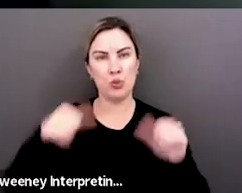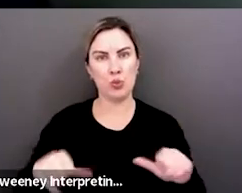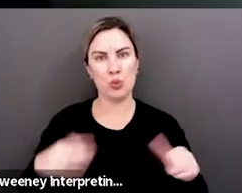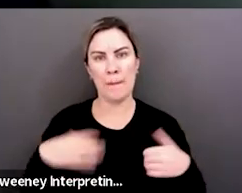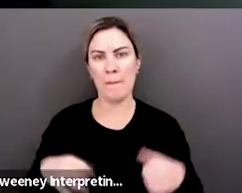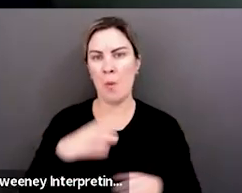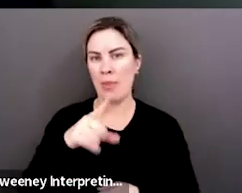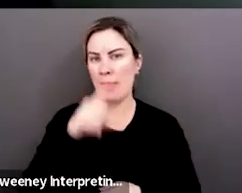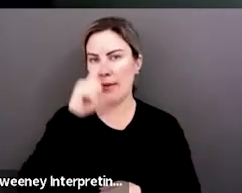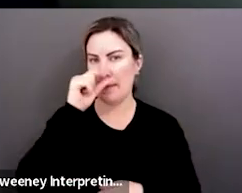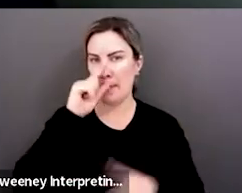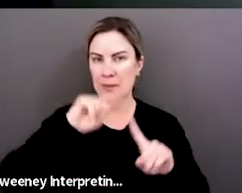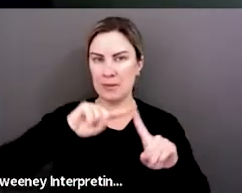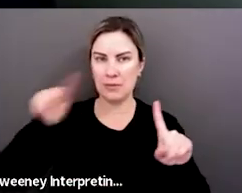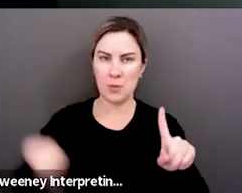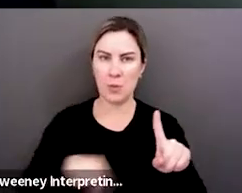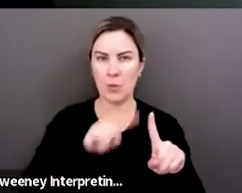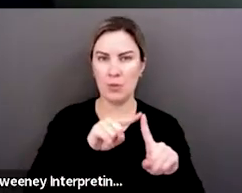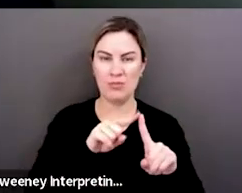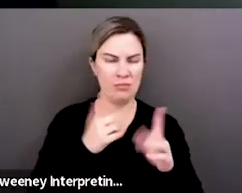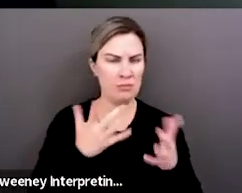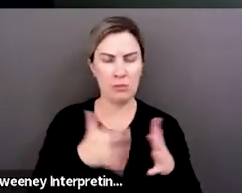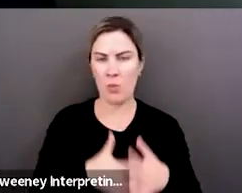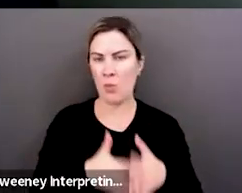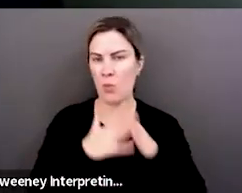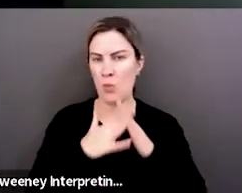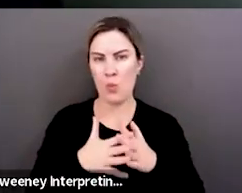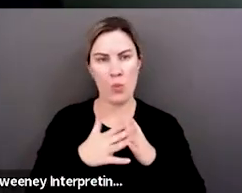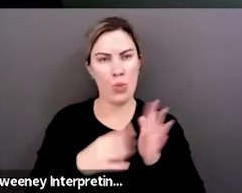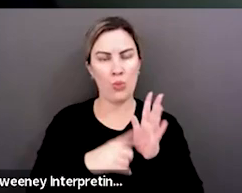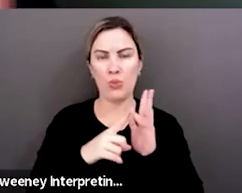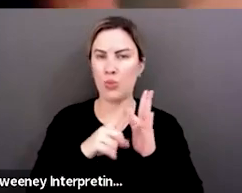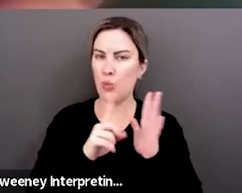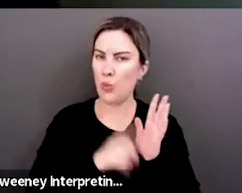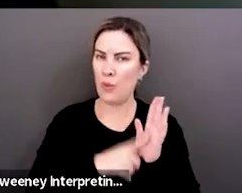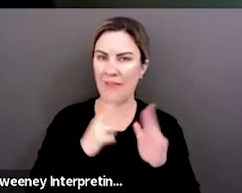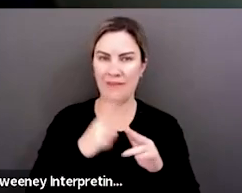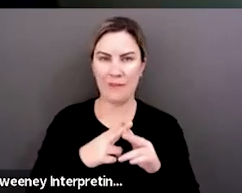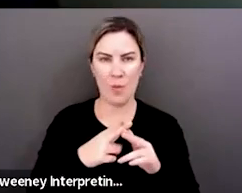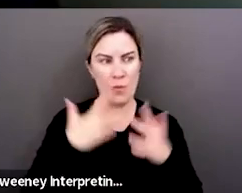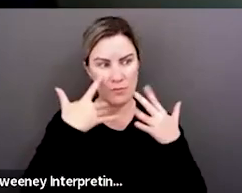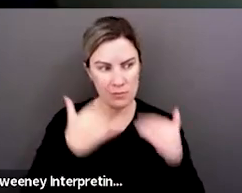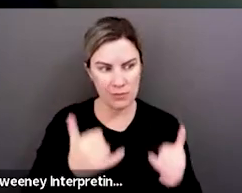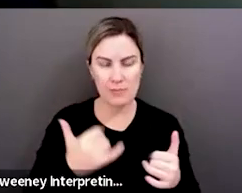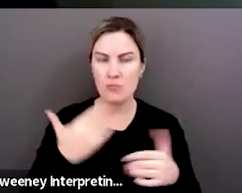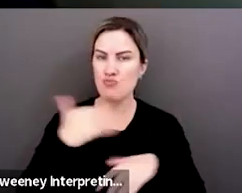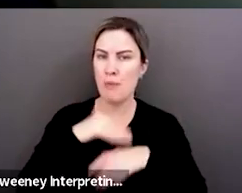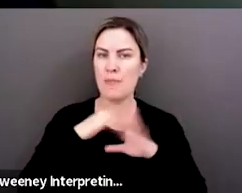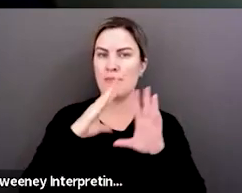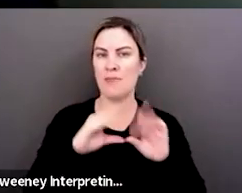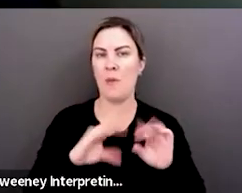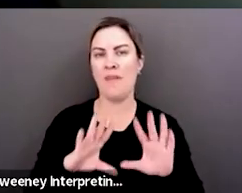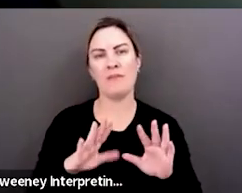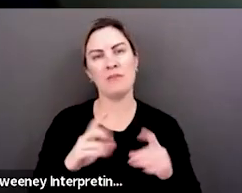a great tool for risk assessments, for problem solving, for intake of staff and intake of clients.